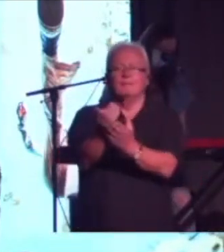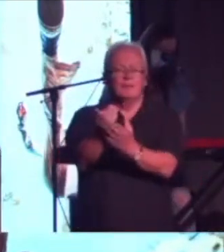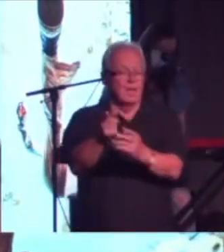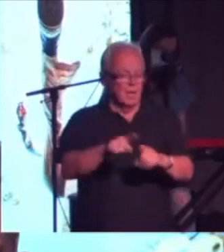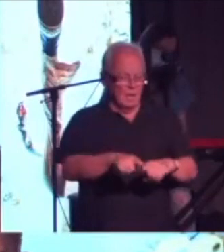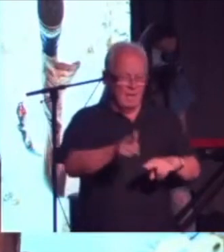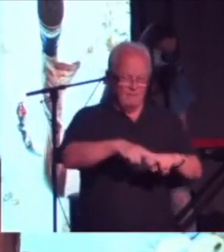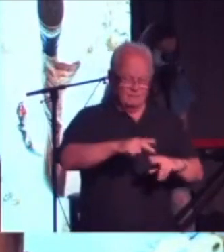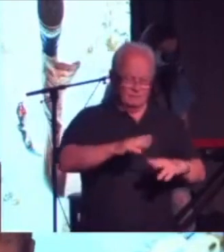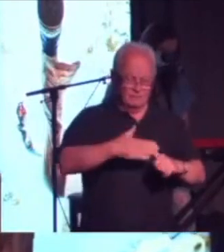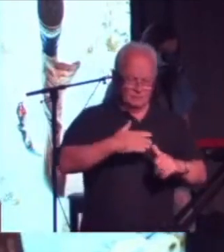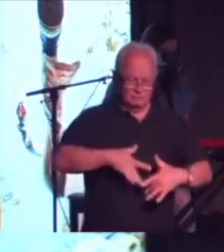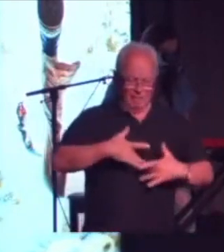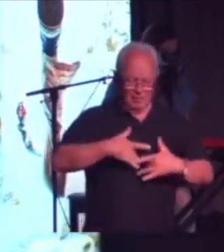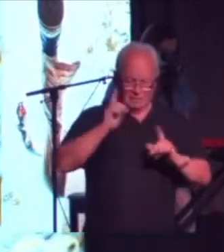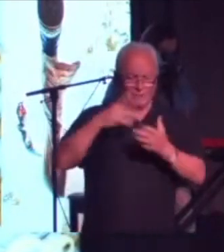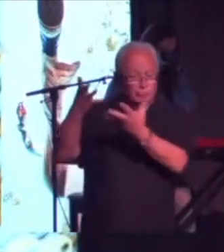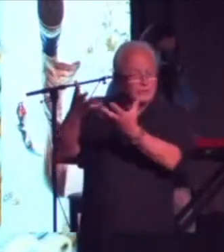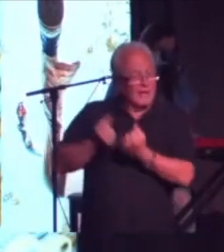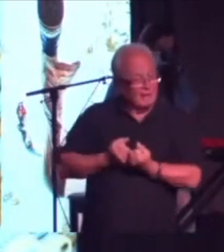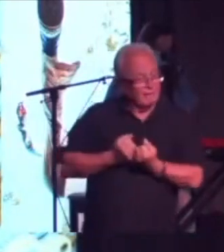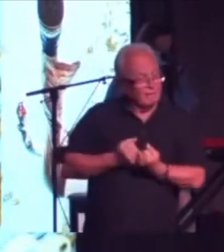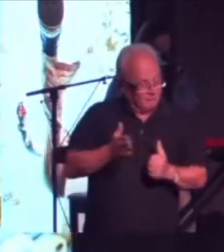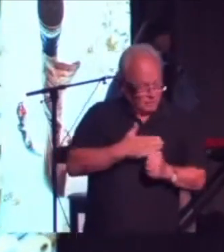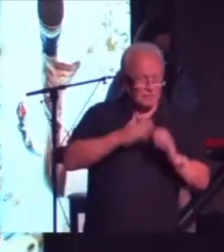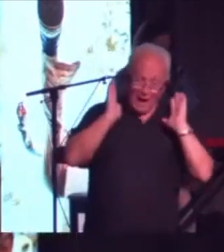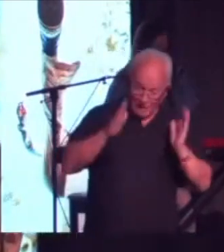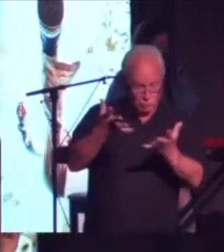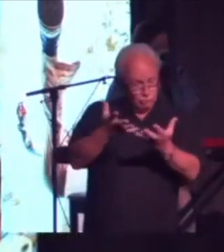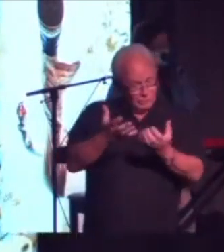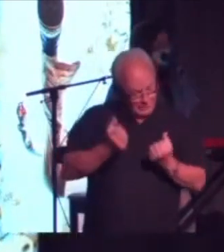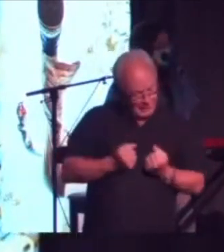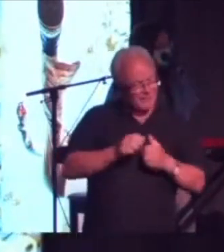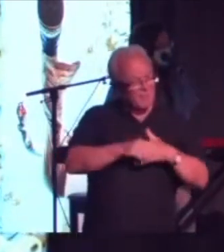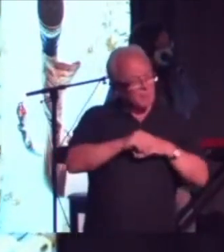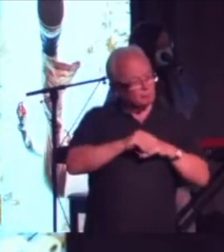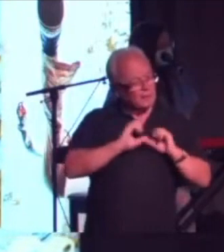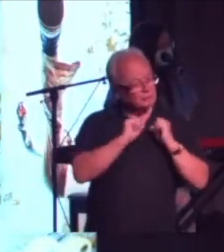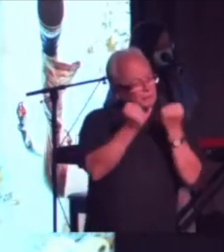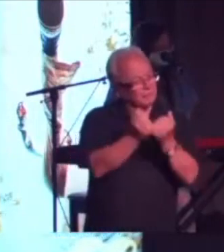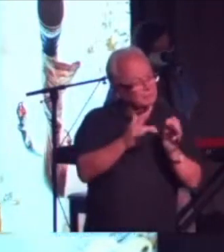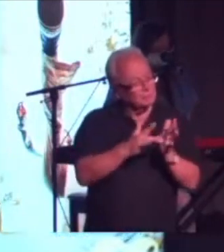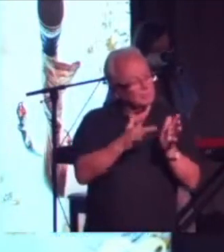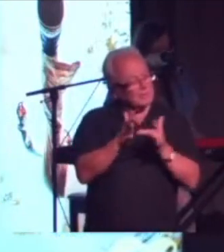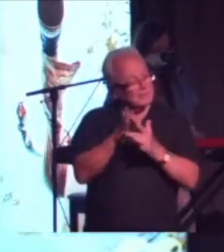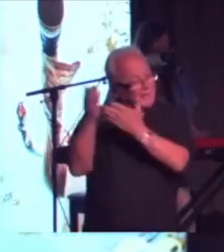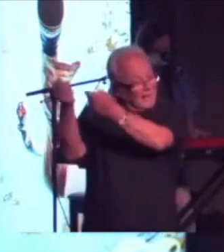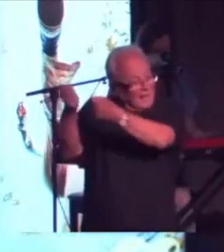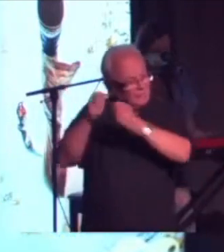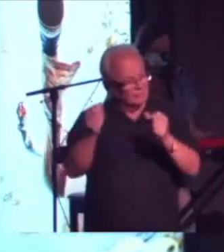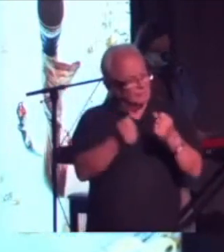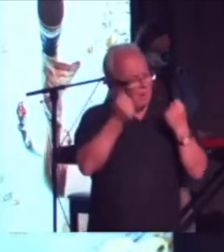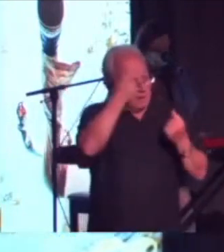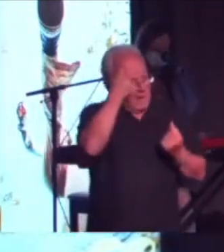It's impossible. And so it is only receiving and in receiving the friendship of Jesus that gives us the power to be a friend to